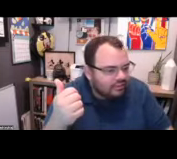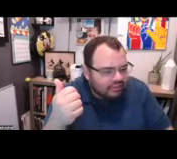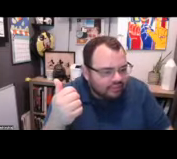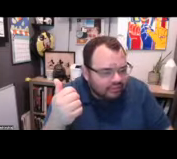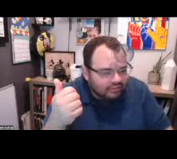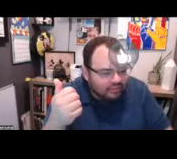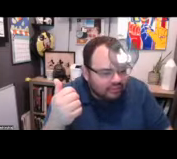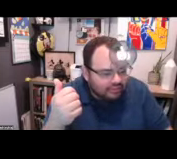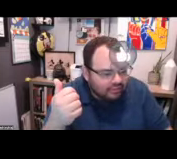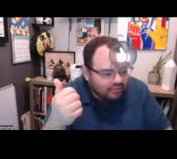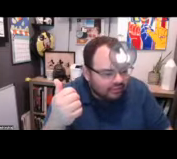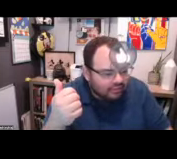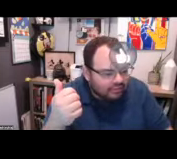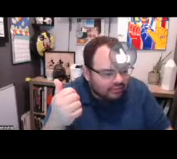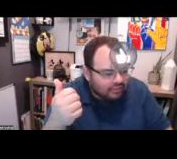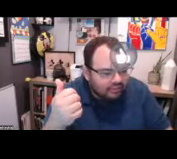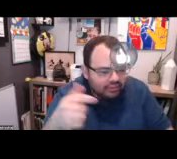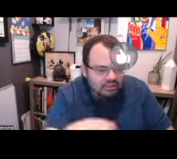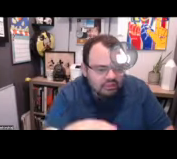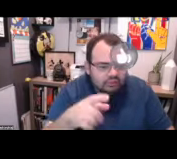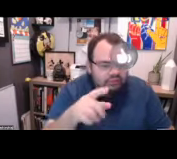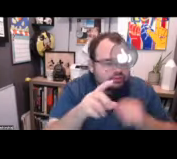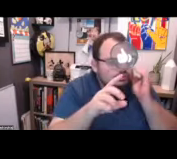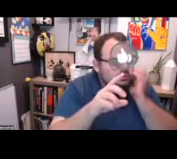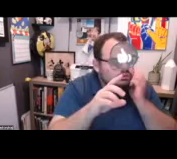well? Anyone else?